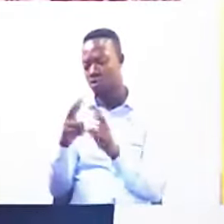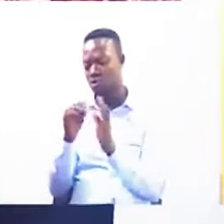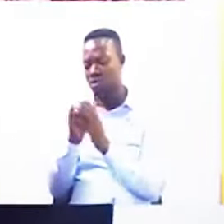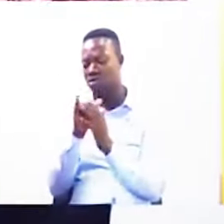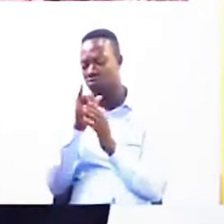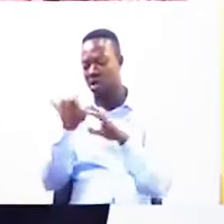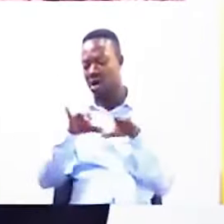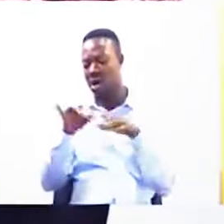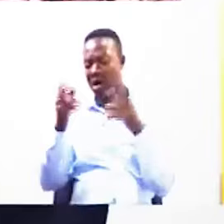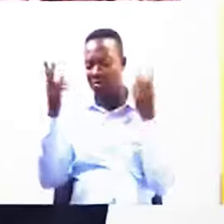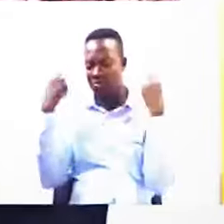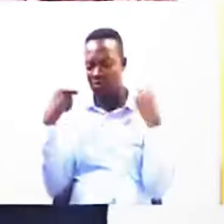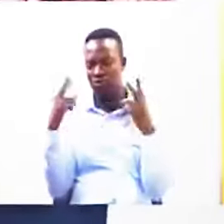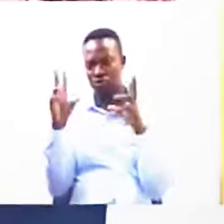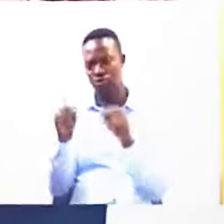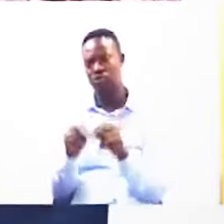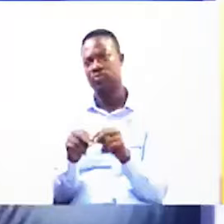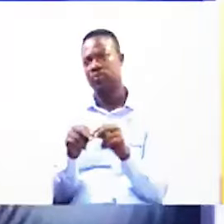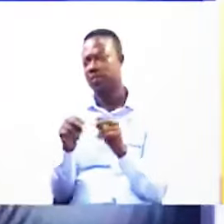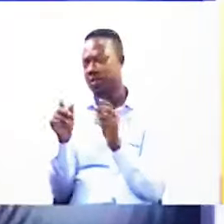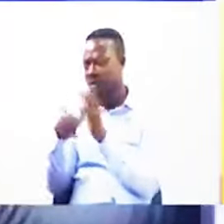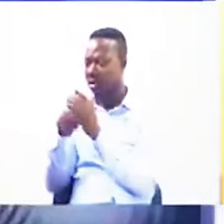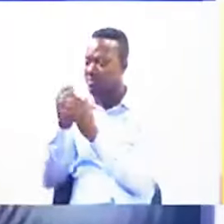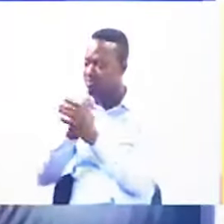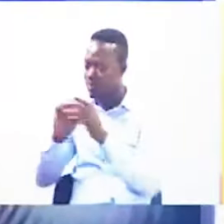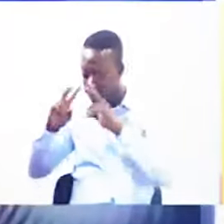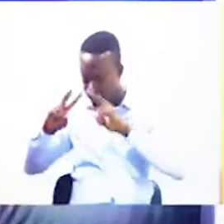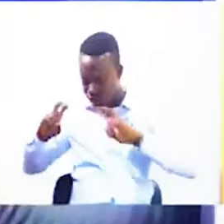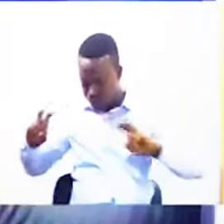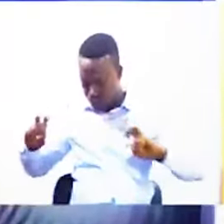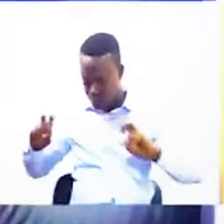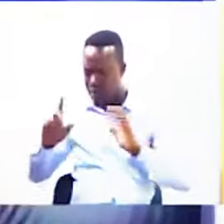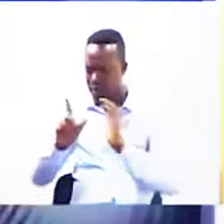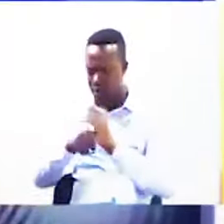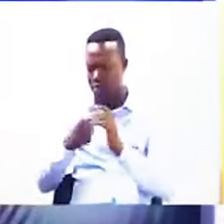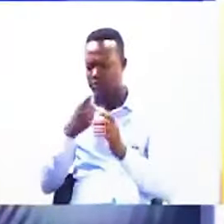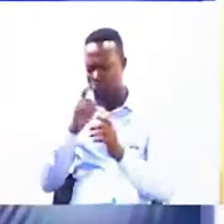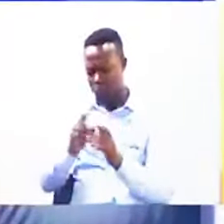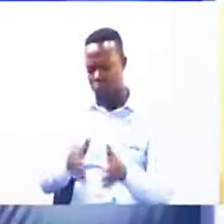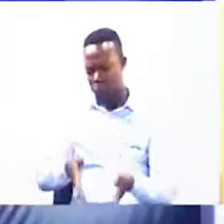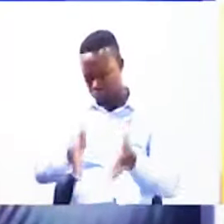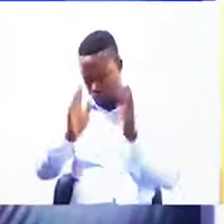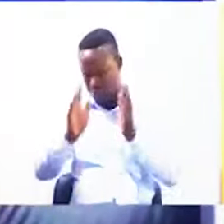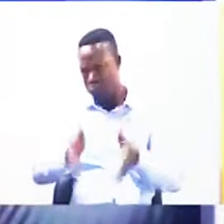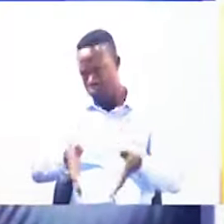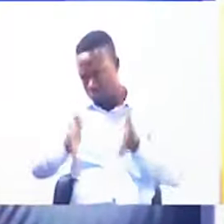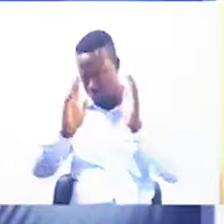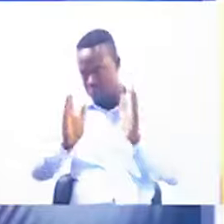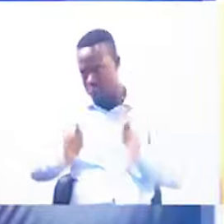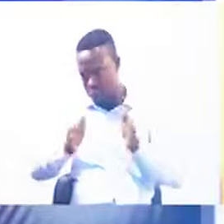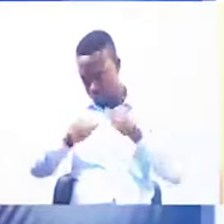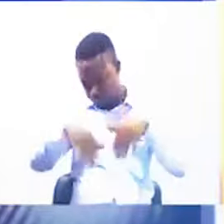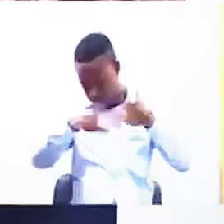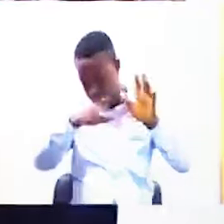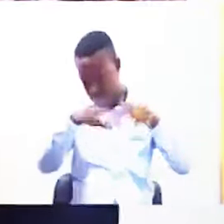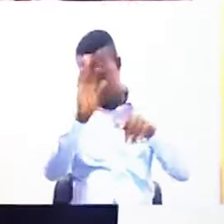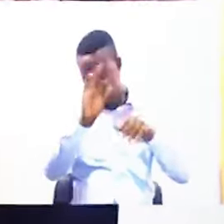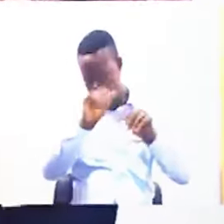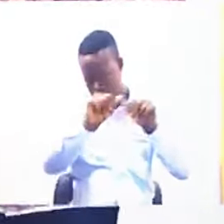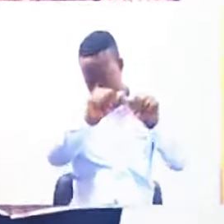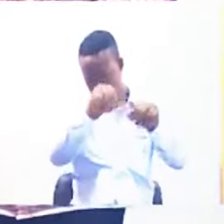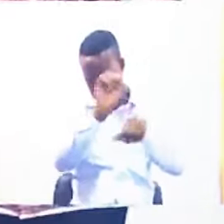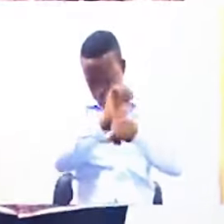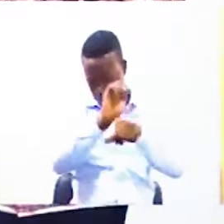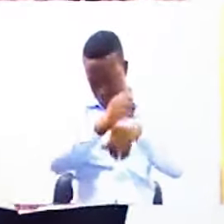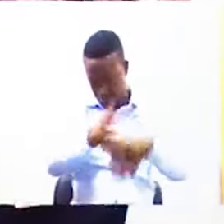And they examine what he has, and then they commission him. This man for Paul, or the assembly, or what come among them before no.